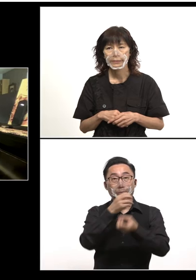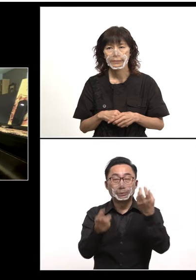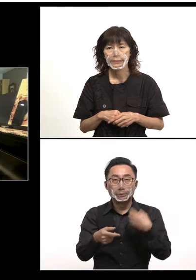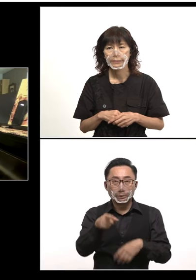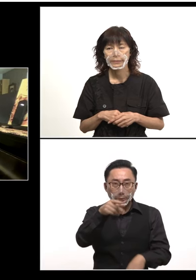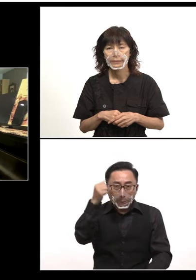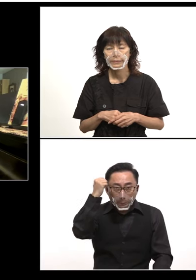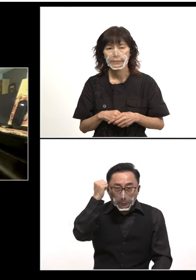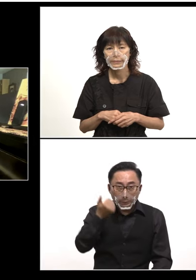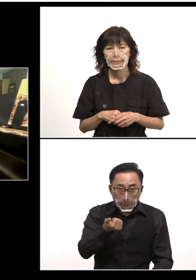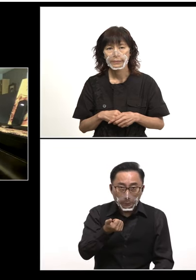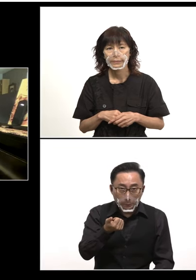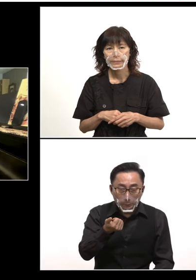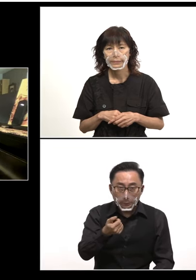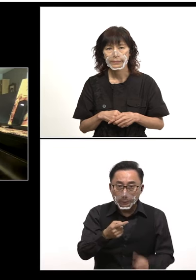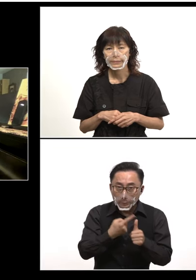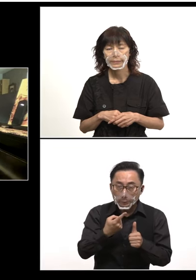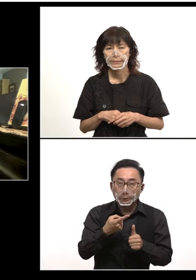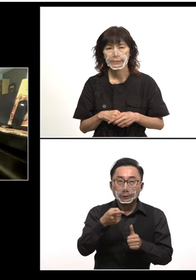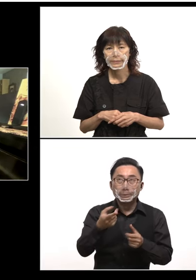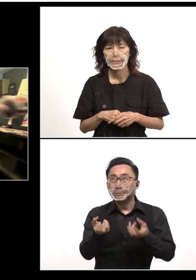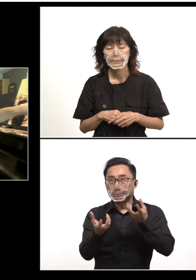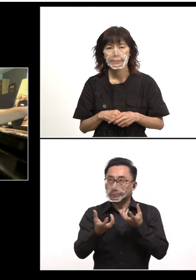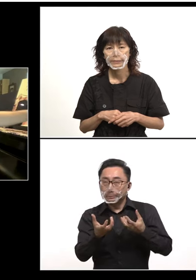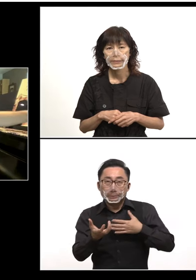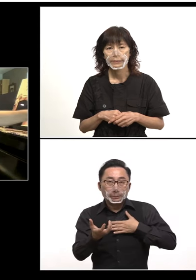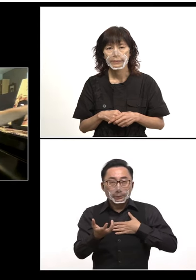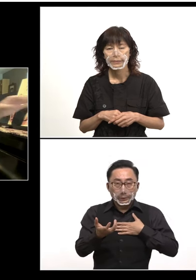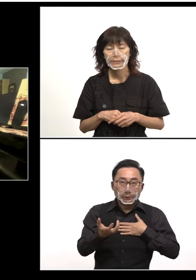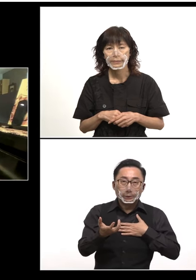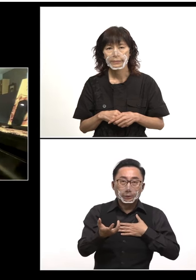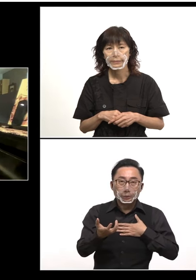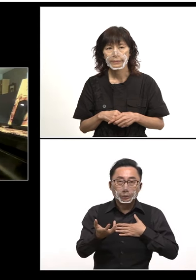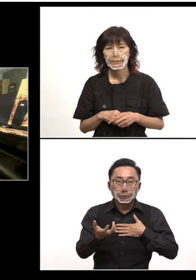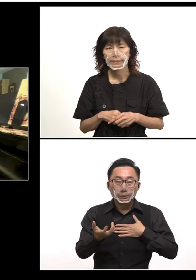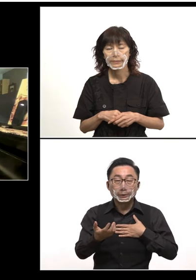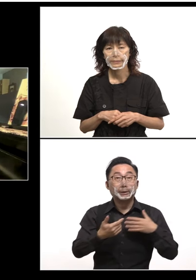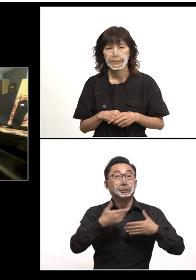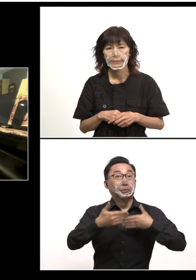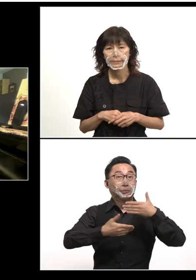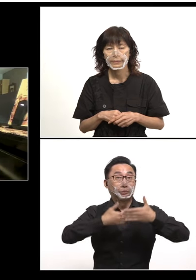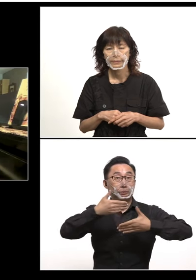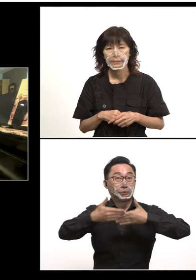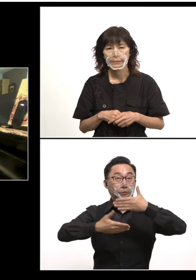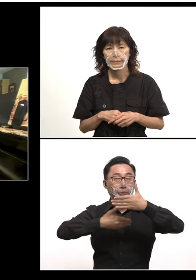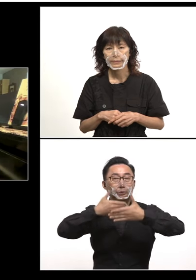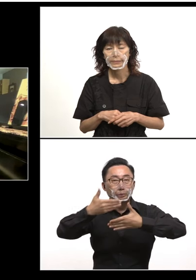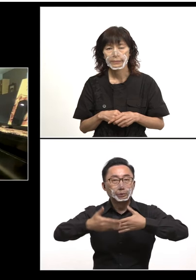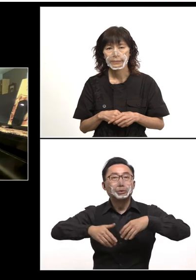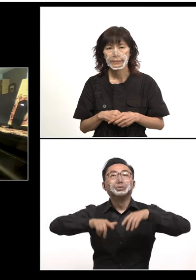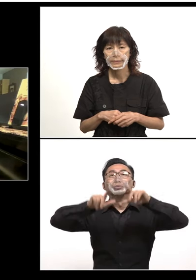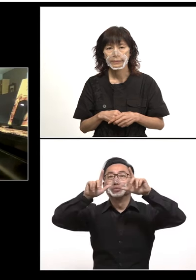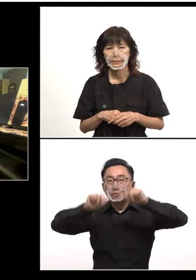and it creates a little panic within ourselves. But after you realize that you can just switch your focus